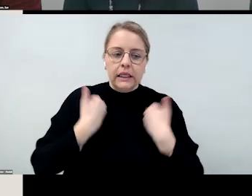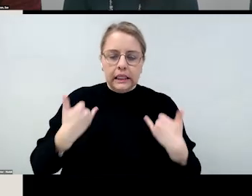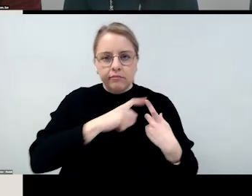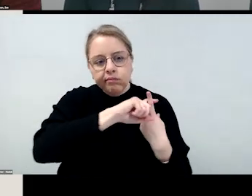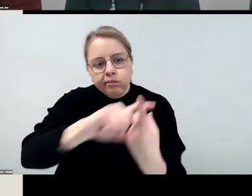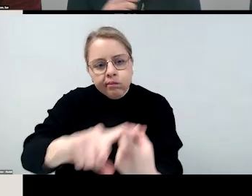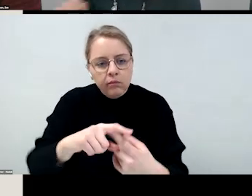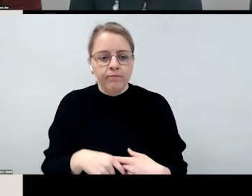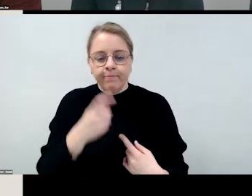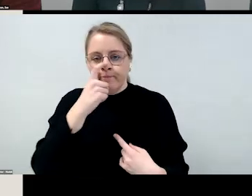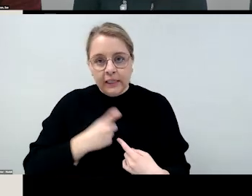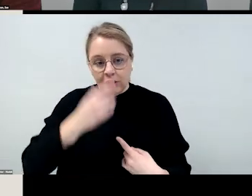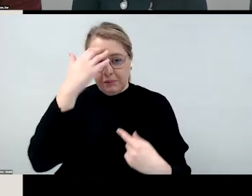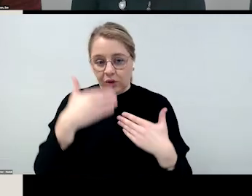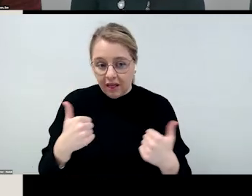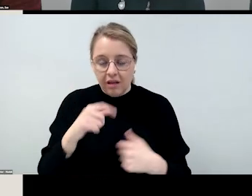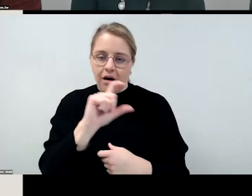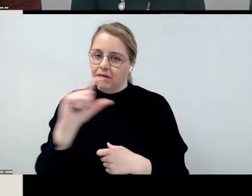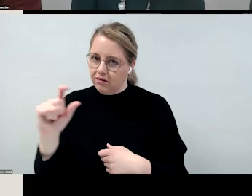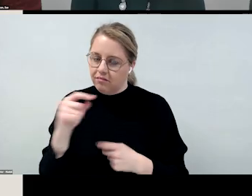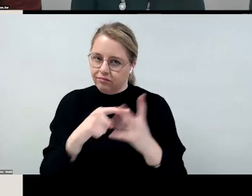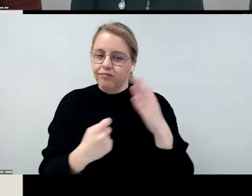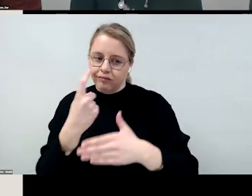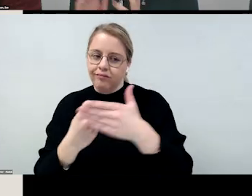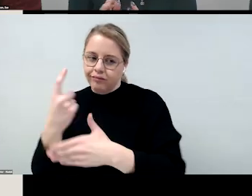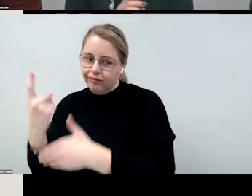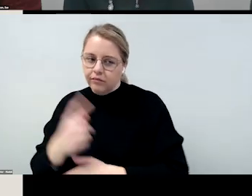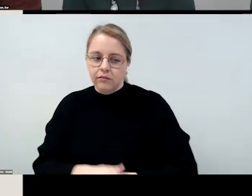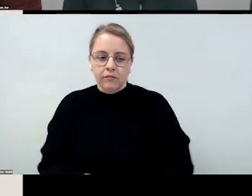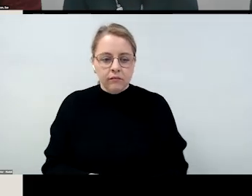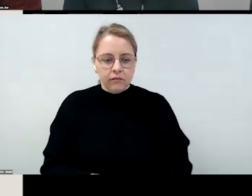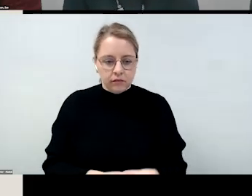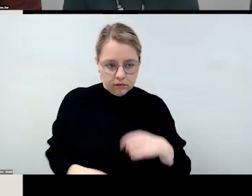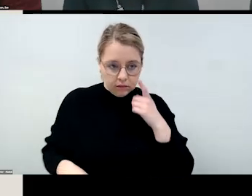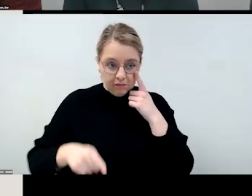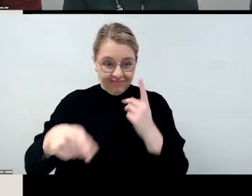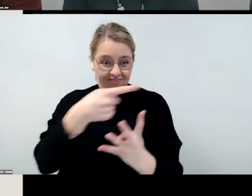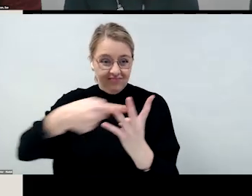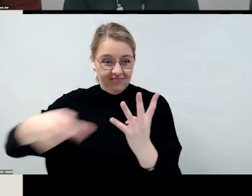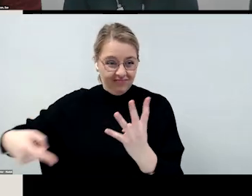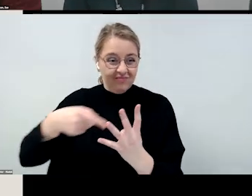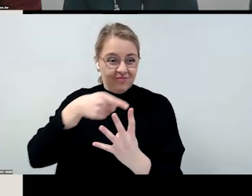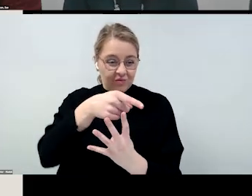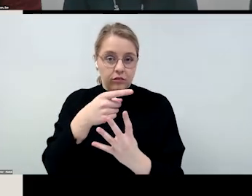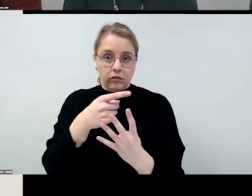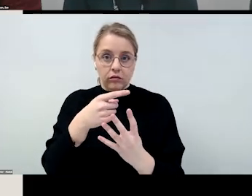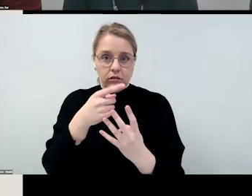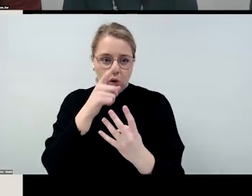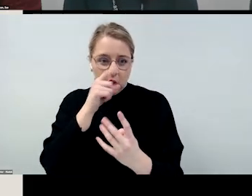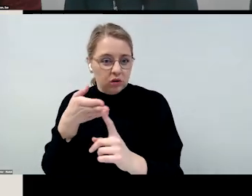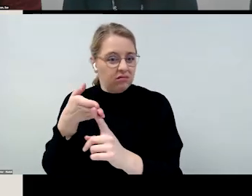serious mental illness, and cancers. And the important thing about that is that many of these predictors are actually amenable